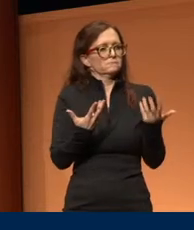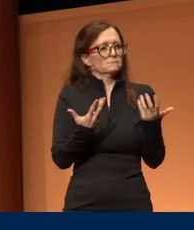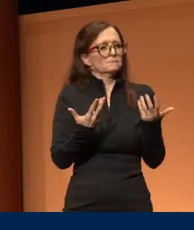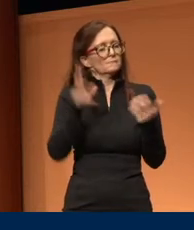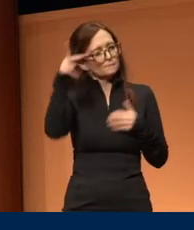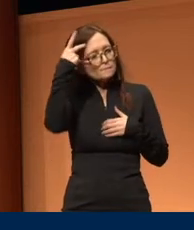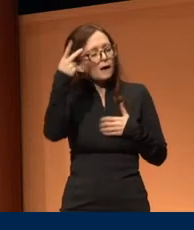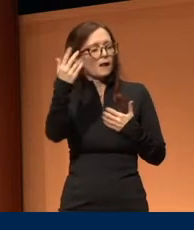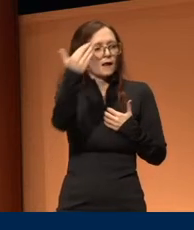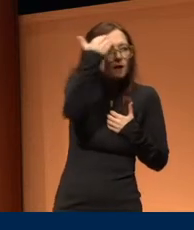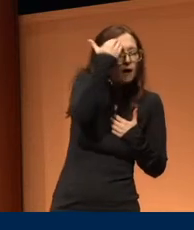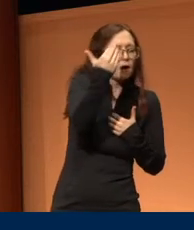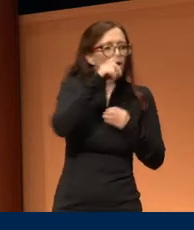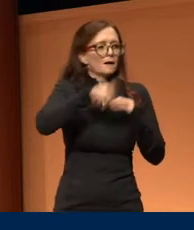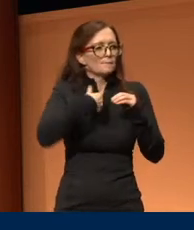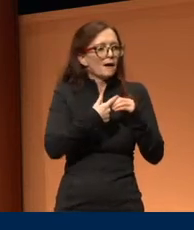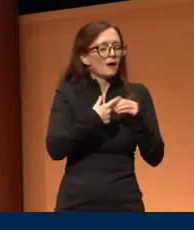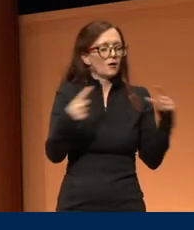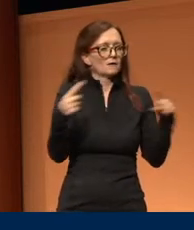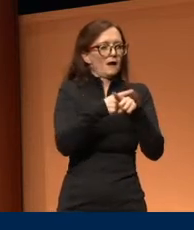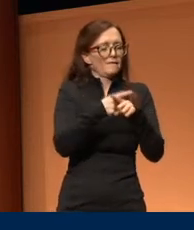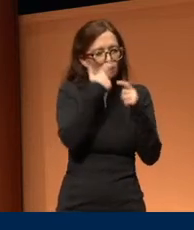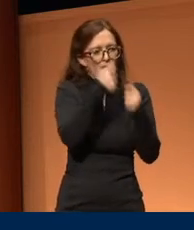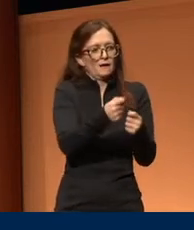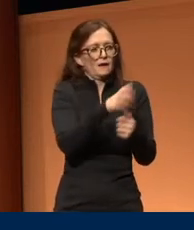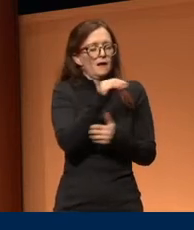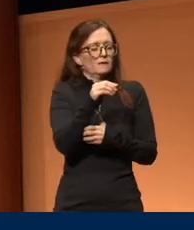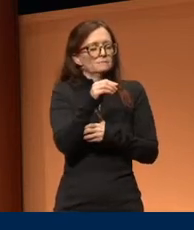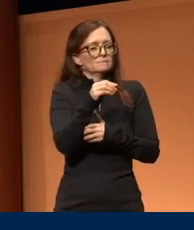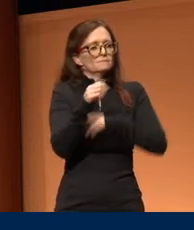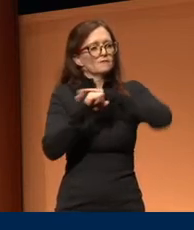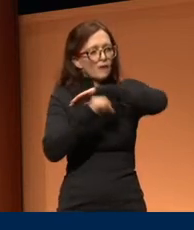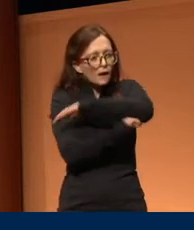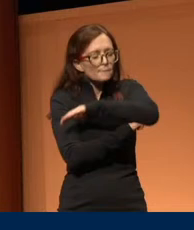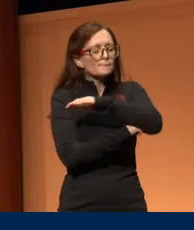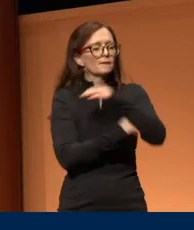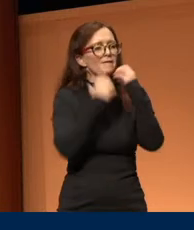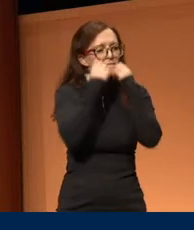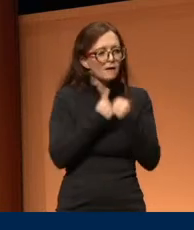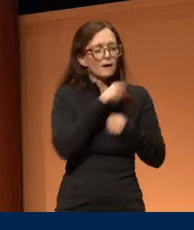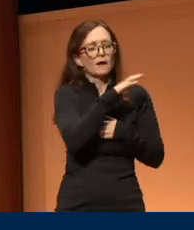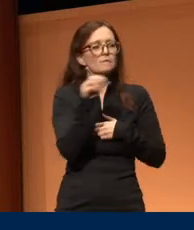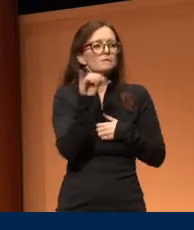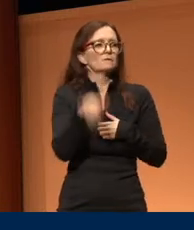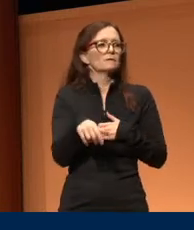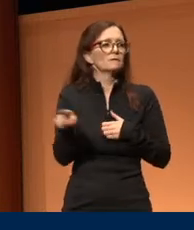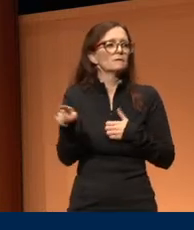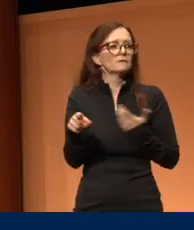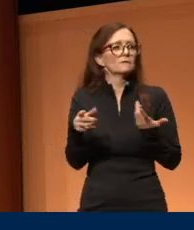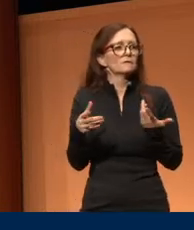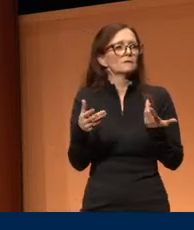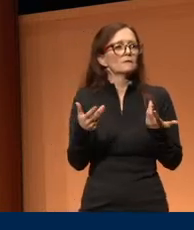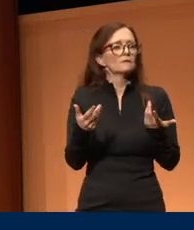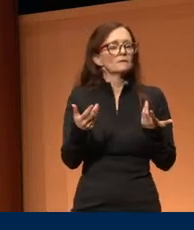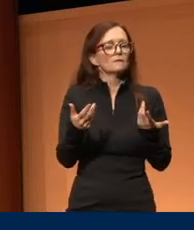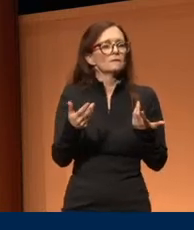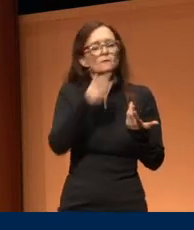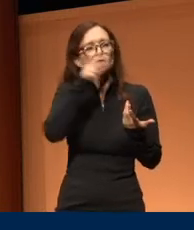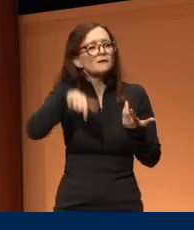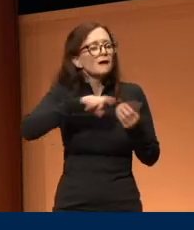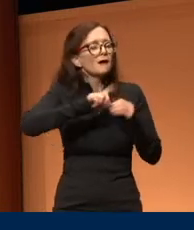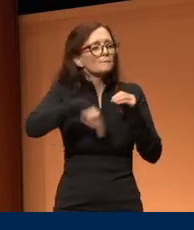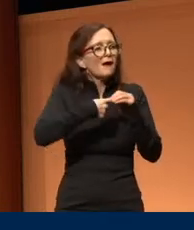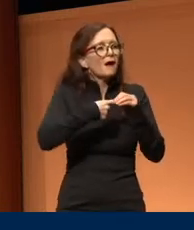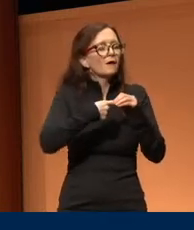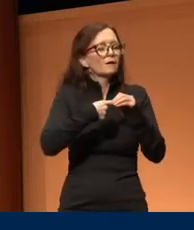Politics need not be just about conflicts of interest or fundamental values, although it's certainly also about that. It need not be only about